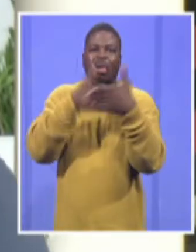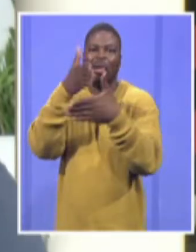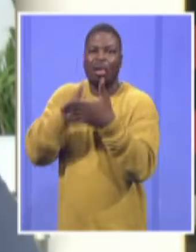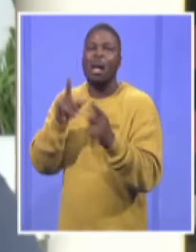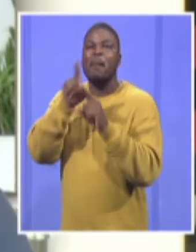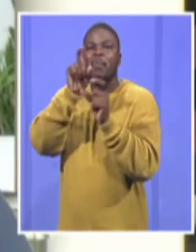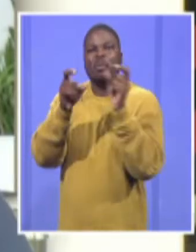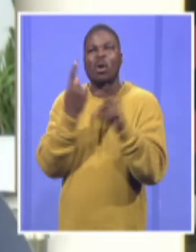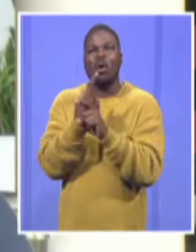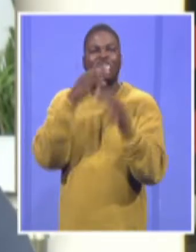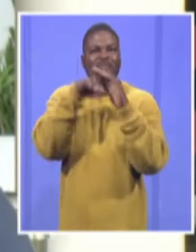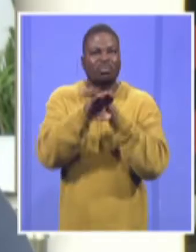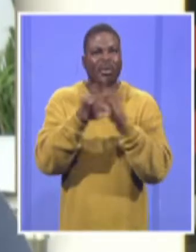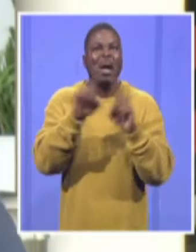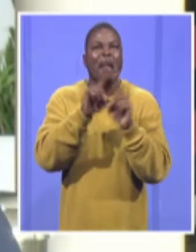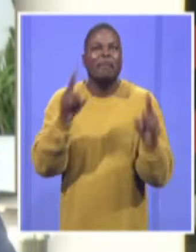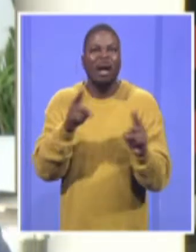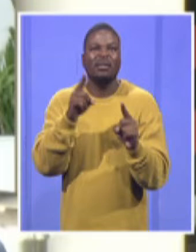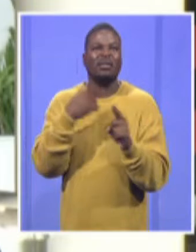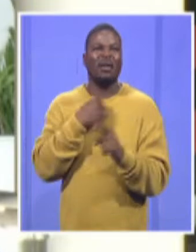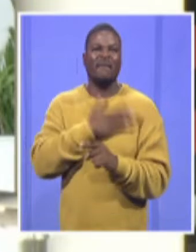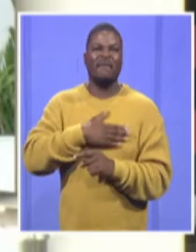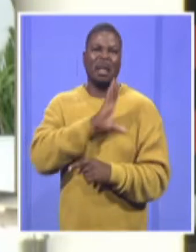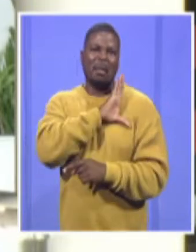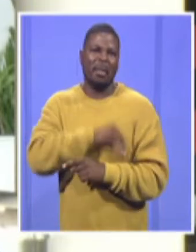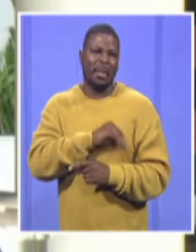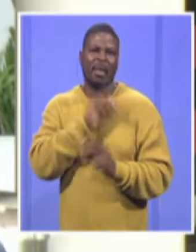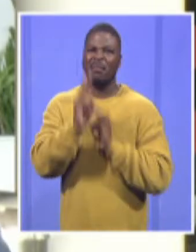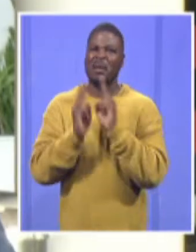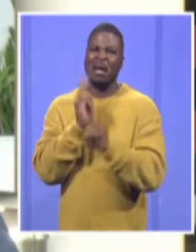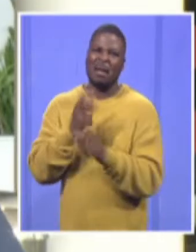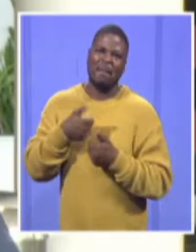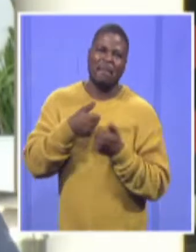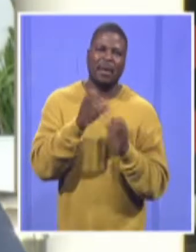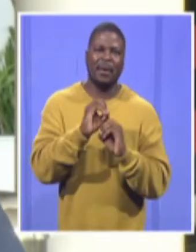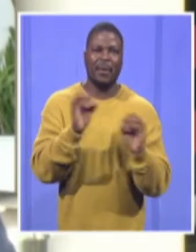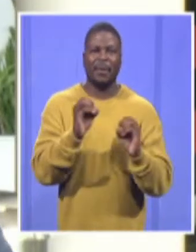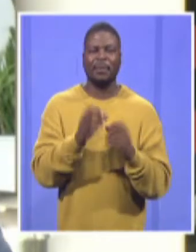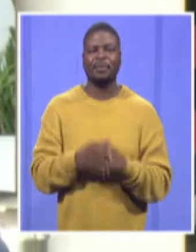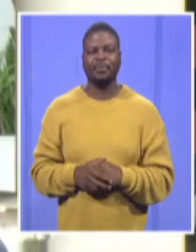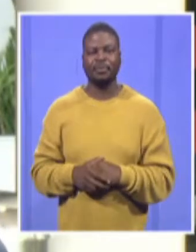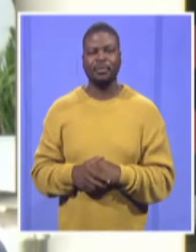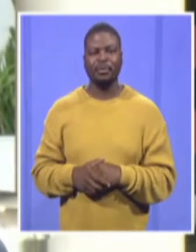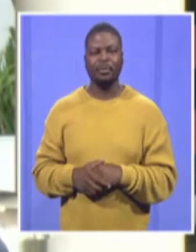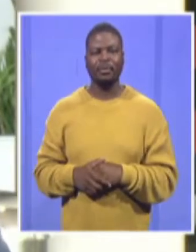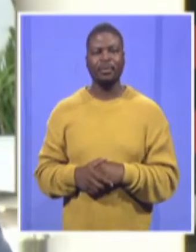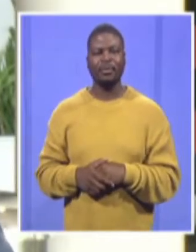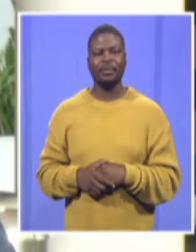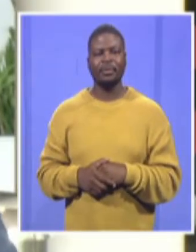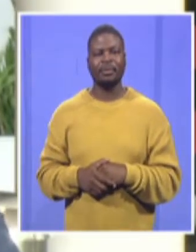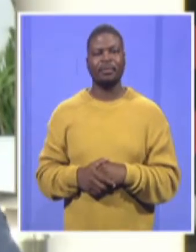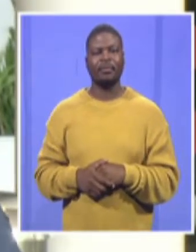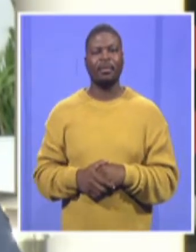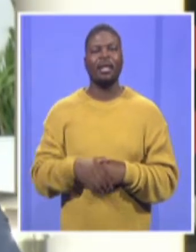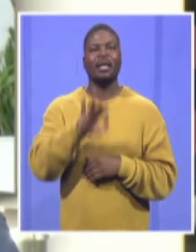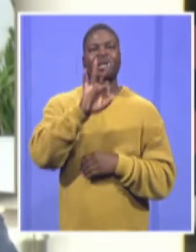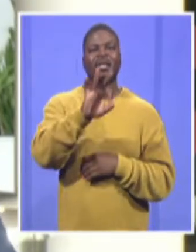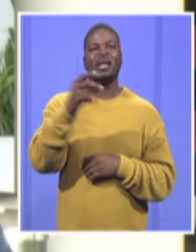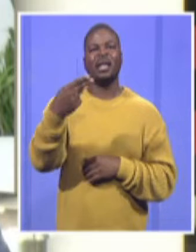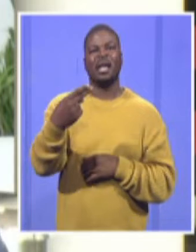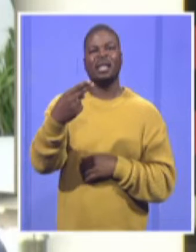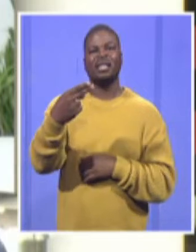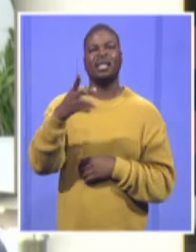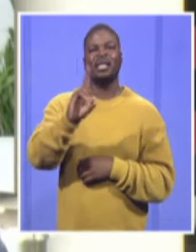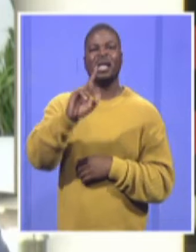facilities as they can. Just focusing in then on those preventative measures, in particular the 3HP, tell us exactly what